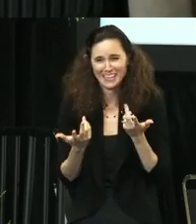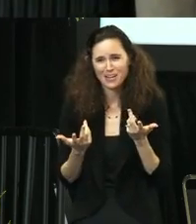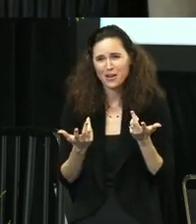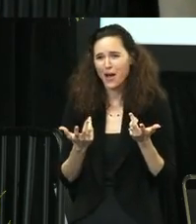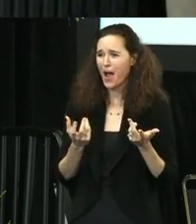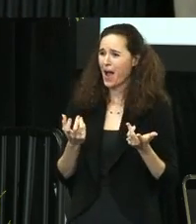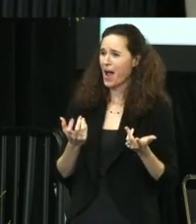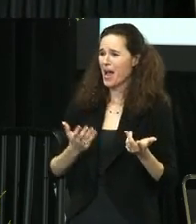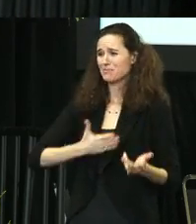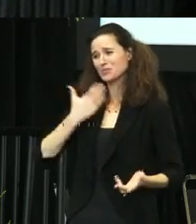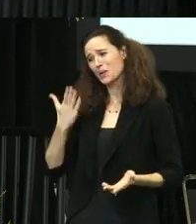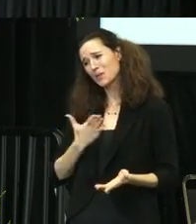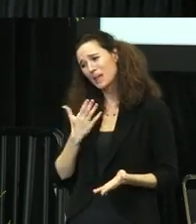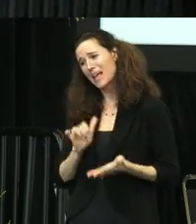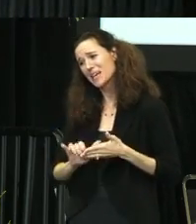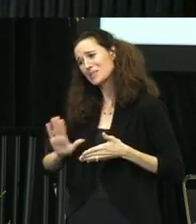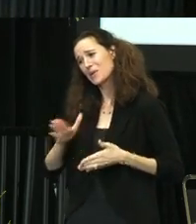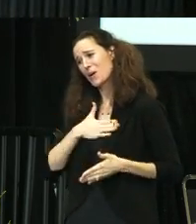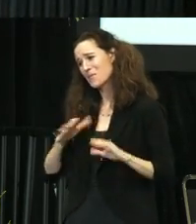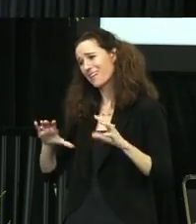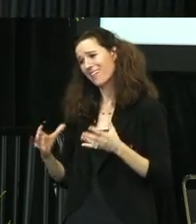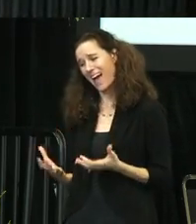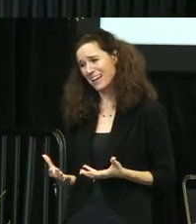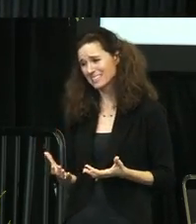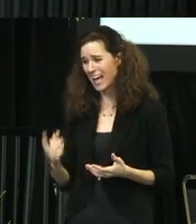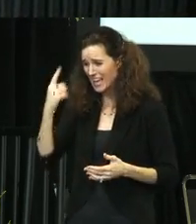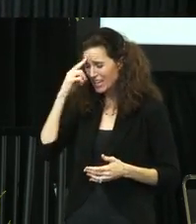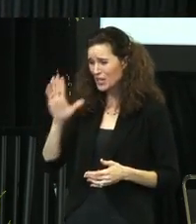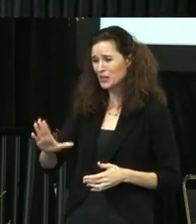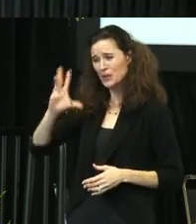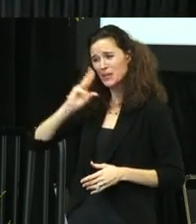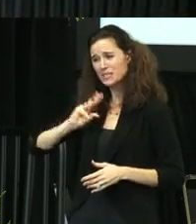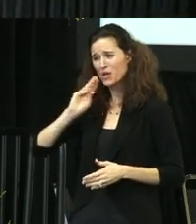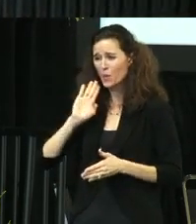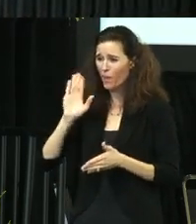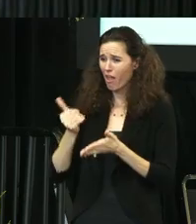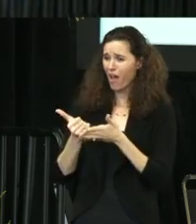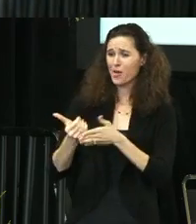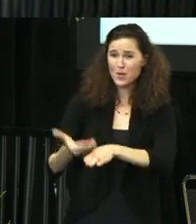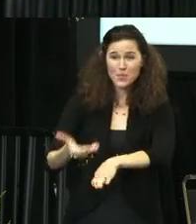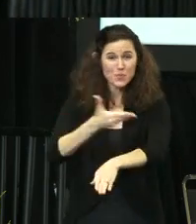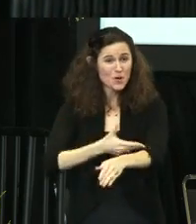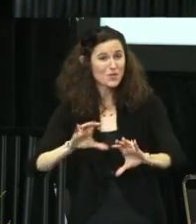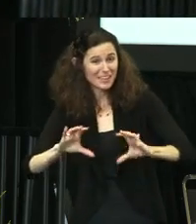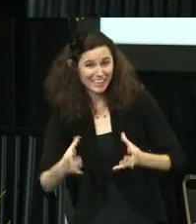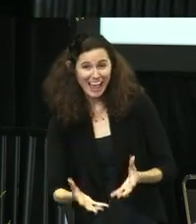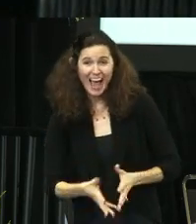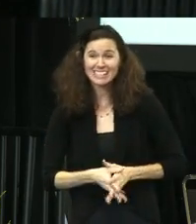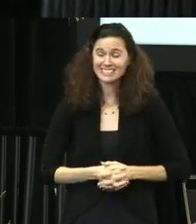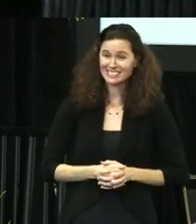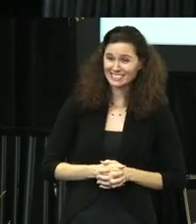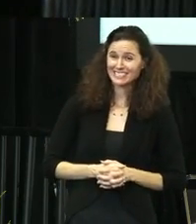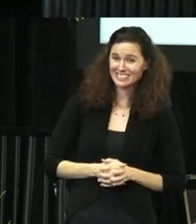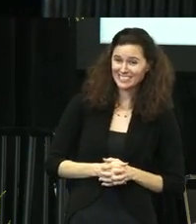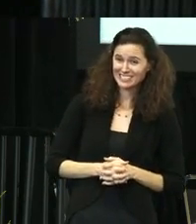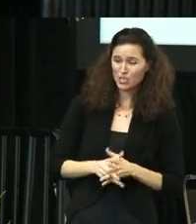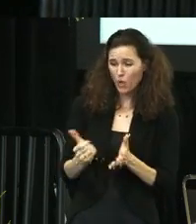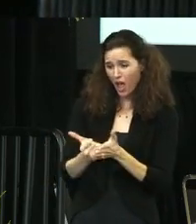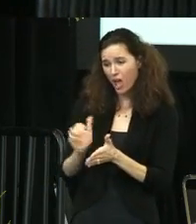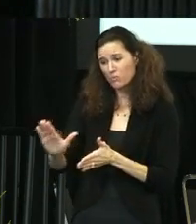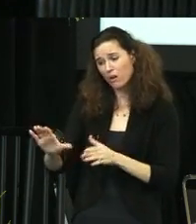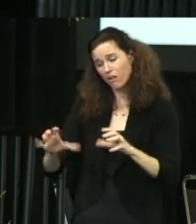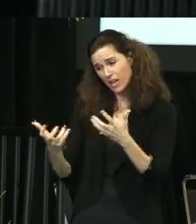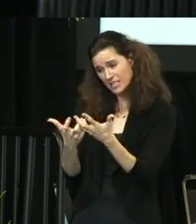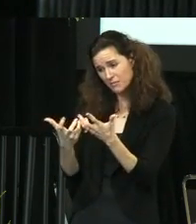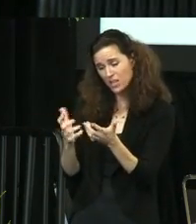I'm so glad you're in my class, and I think your experience will enrich the class discussion. And you're gonna help your classmates, learn